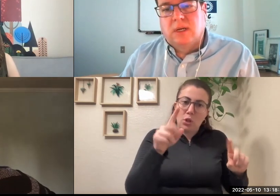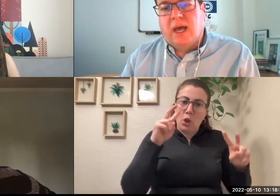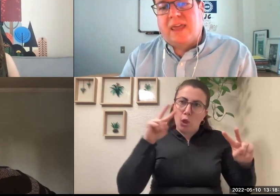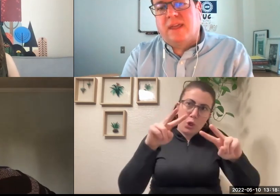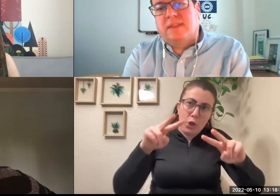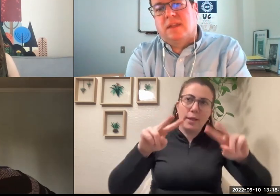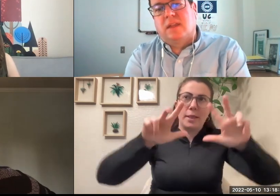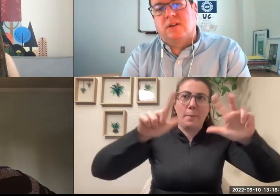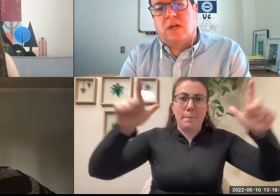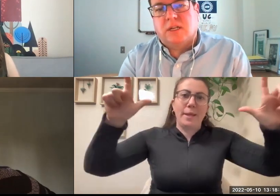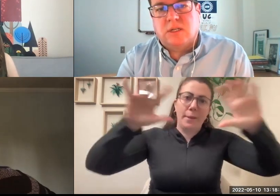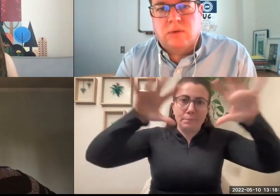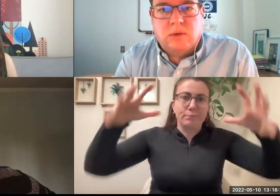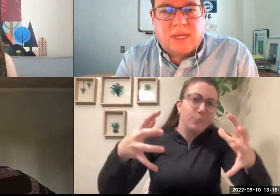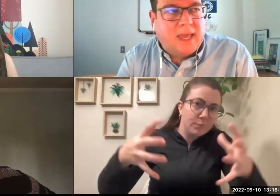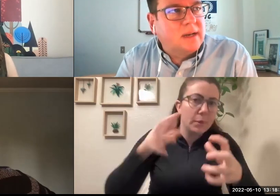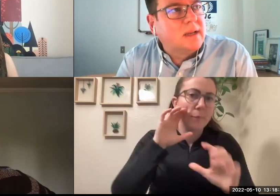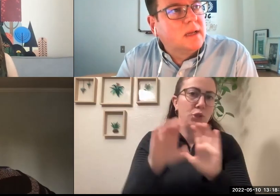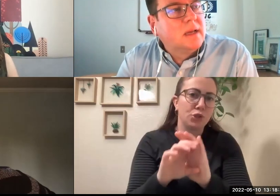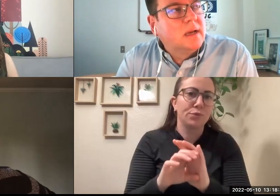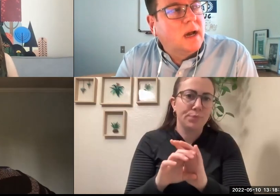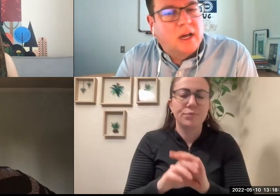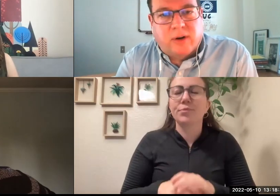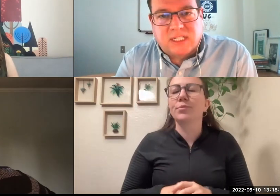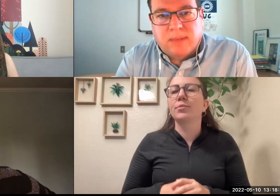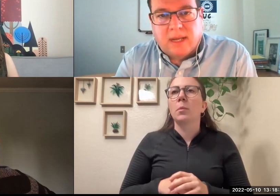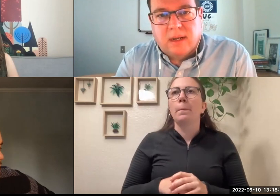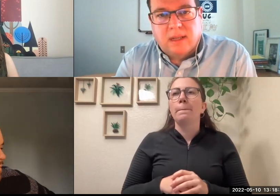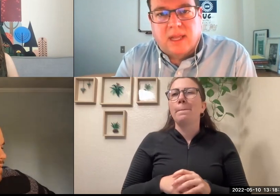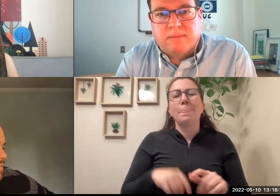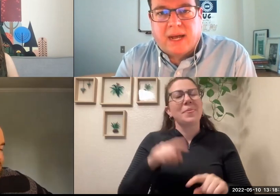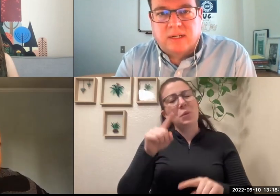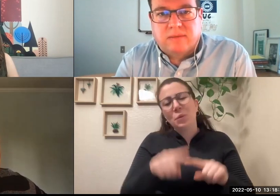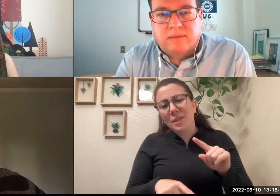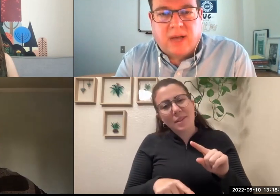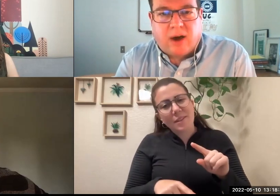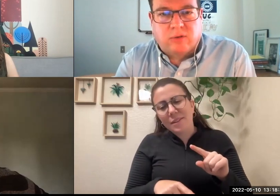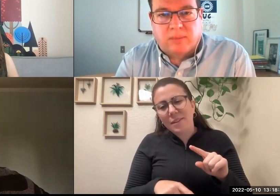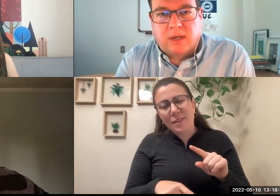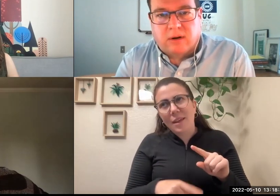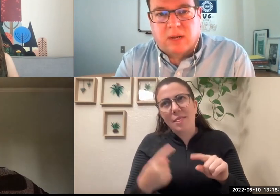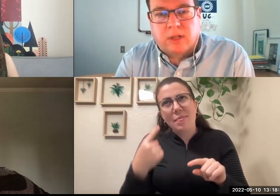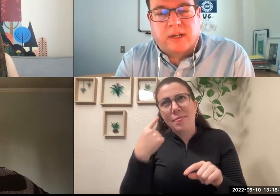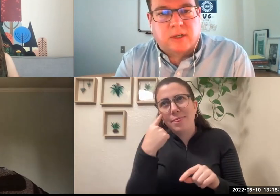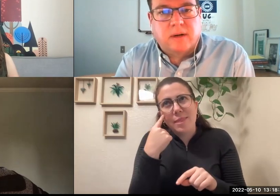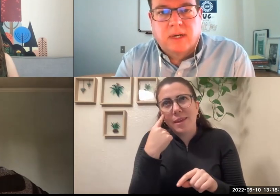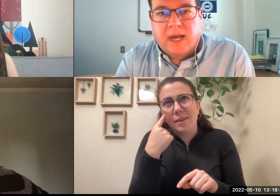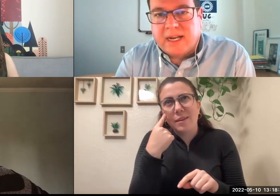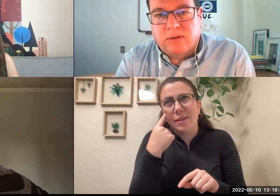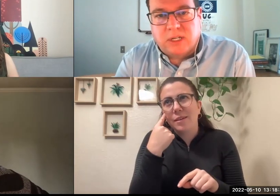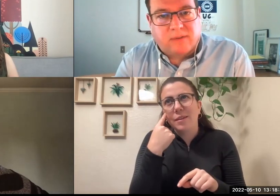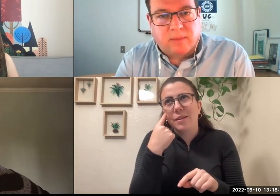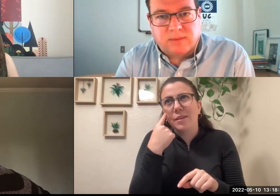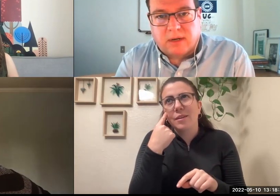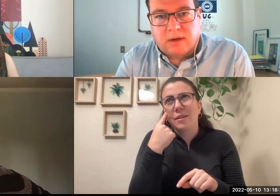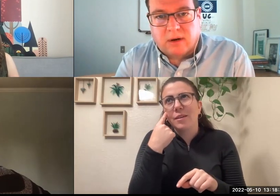institution. I think that there's also, you can't underestimate the impact of how crummy our labor laws are. I